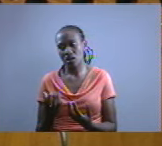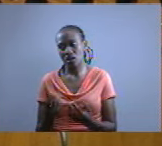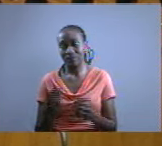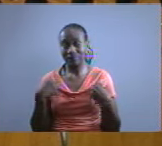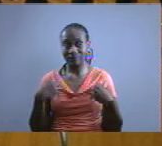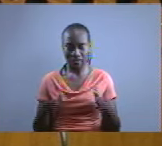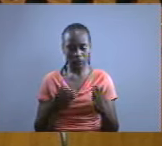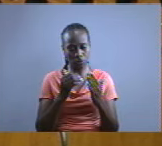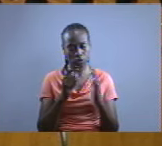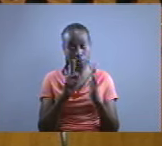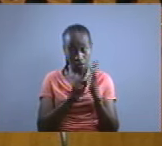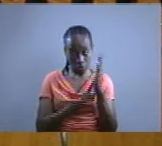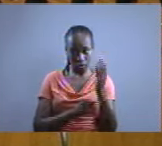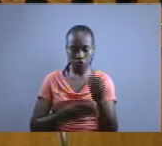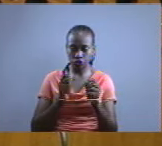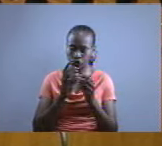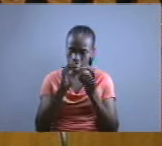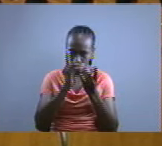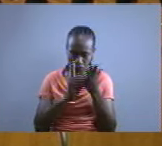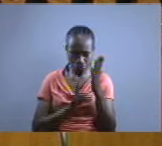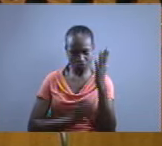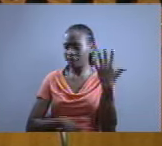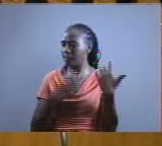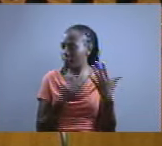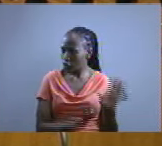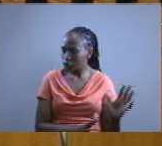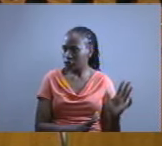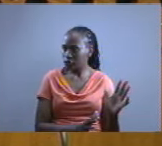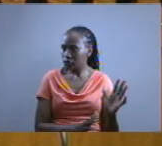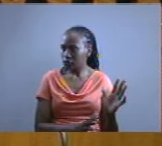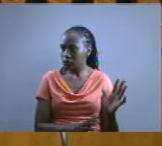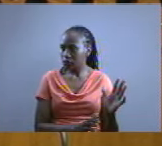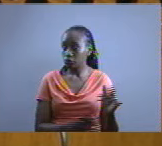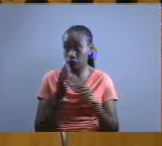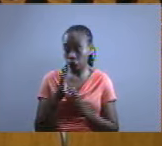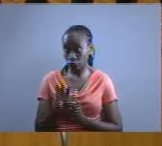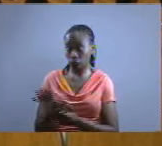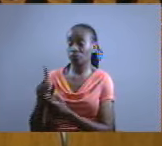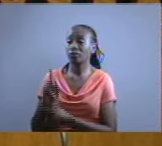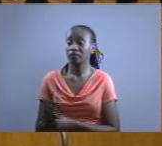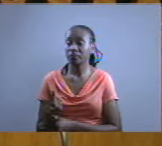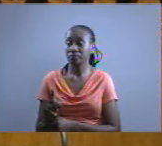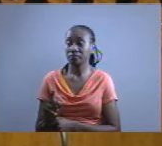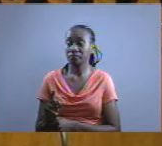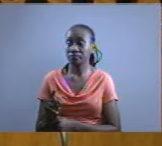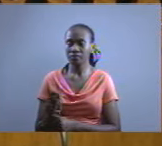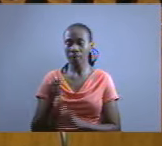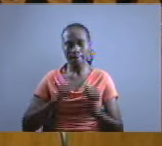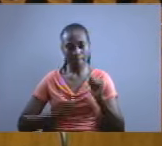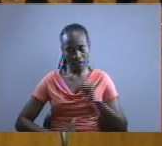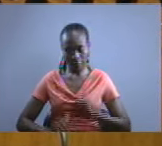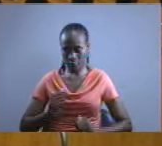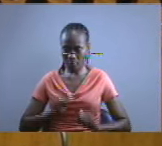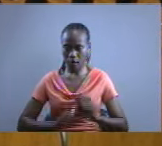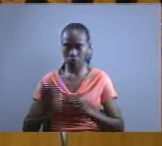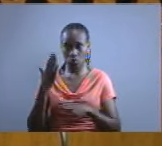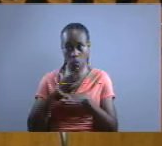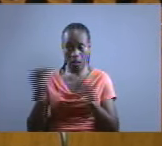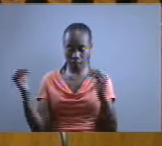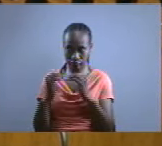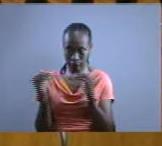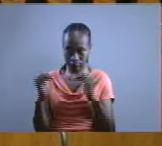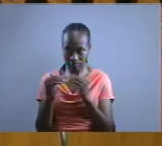legislation to facilitate and regulate this national imperative. The performance of employment equity is